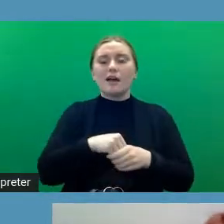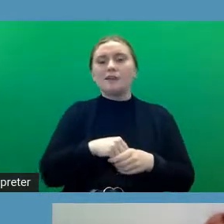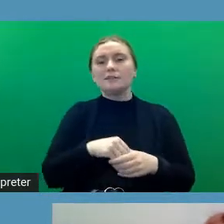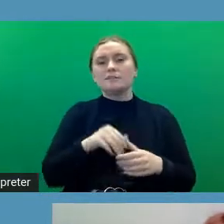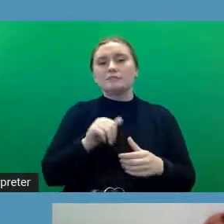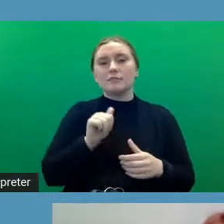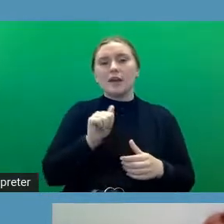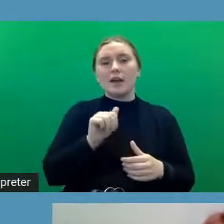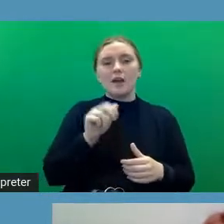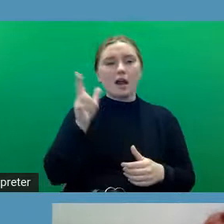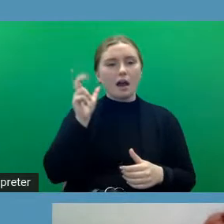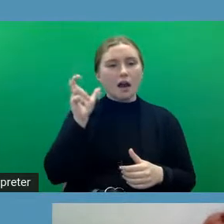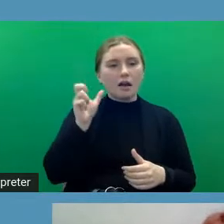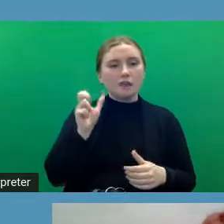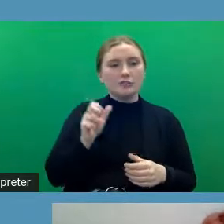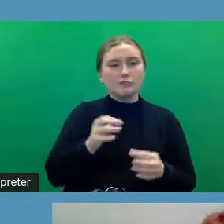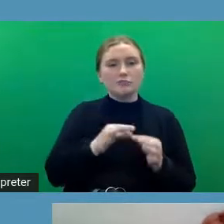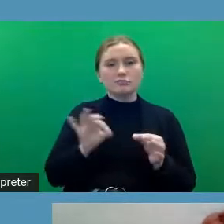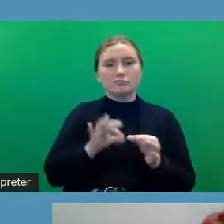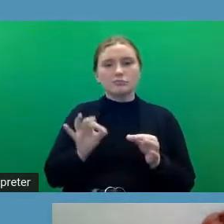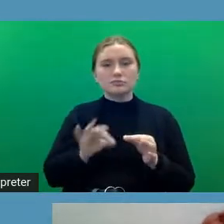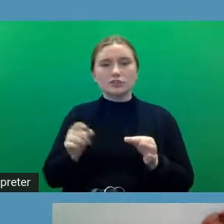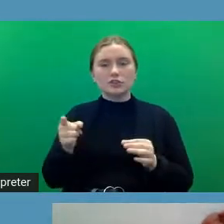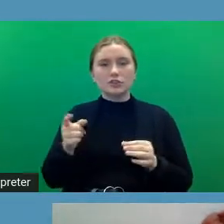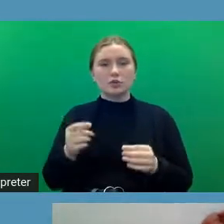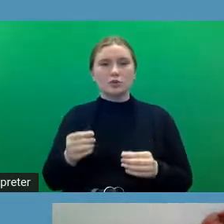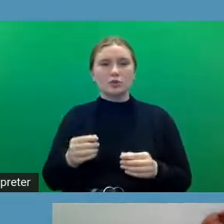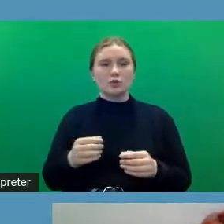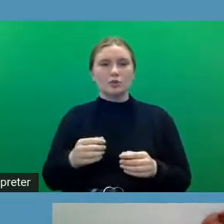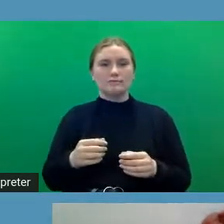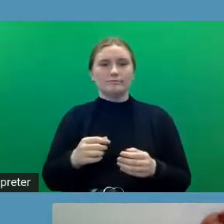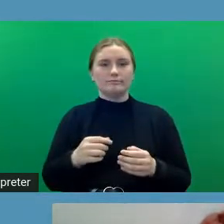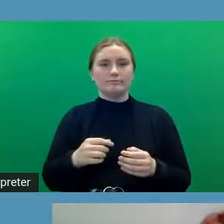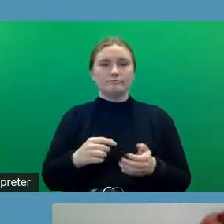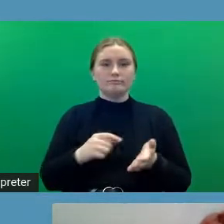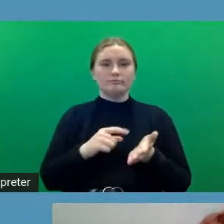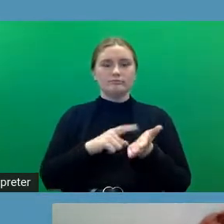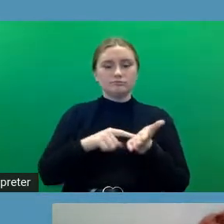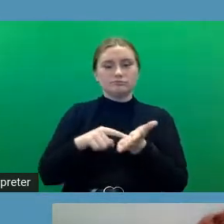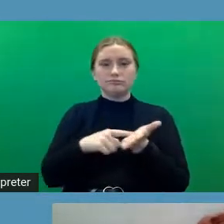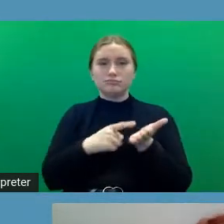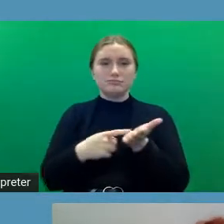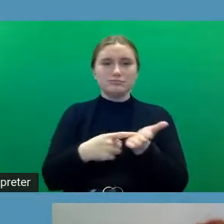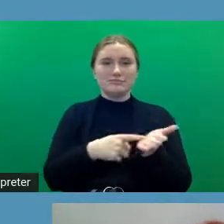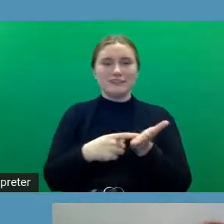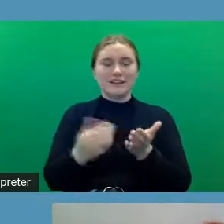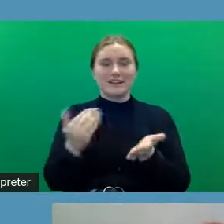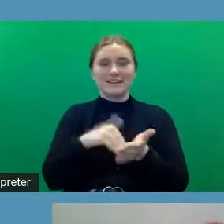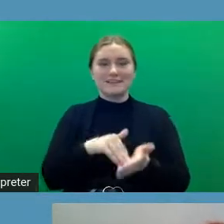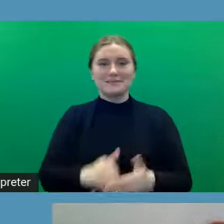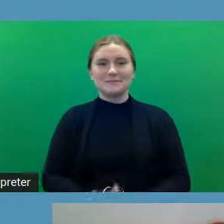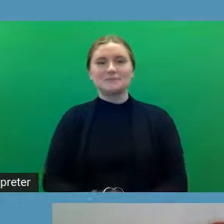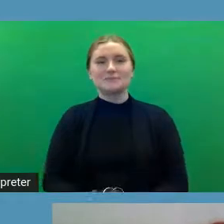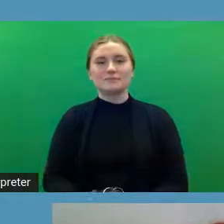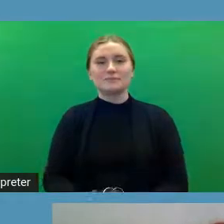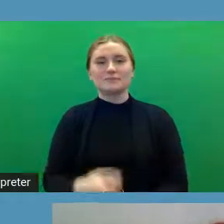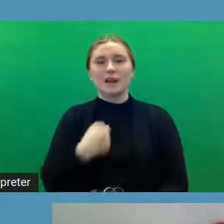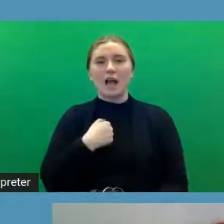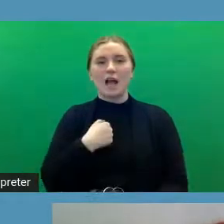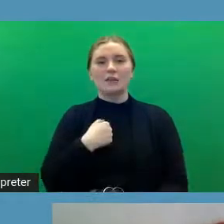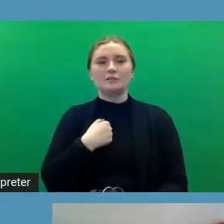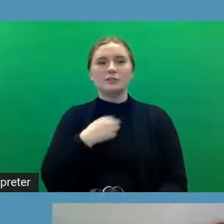again? Oh, okay. So I tried to go through a few approaches probably way too